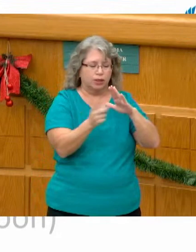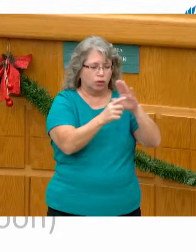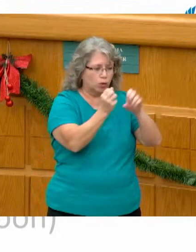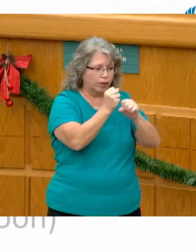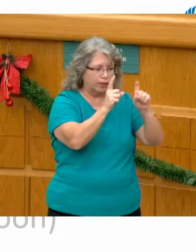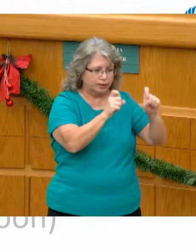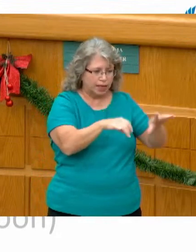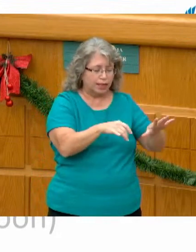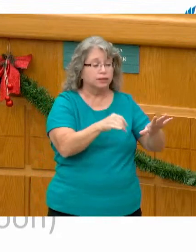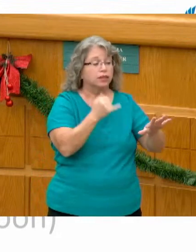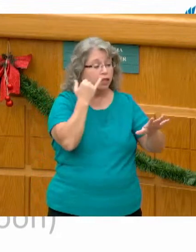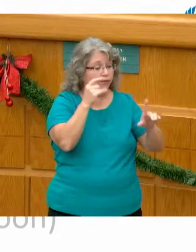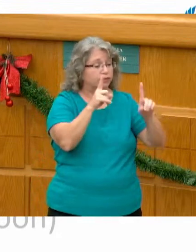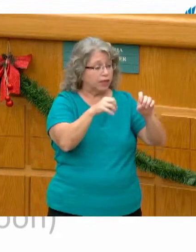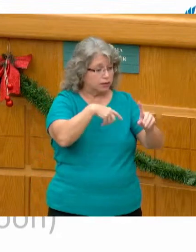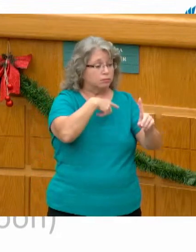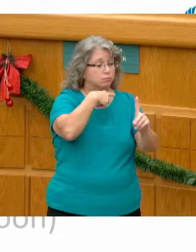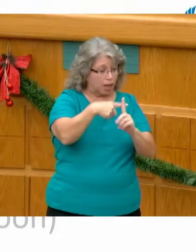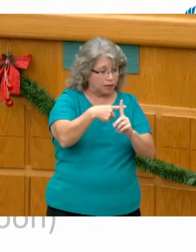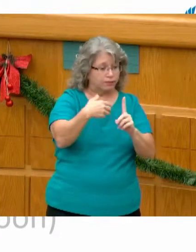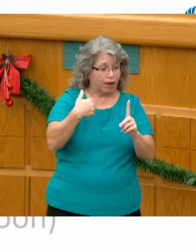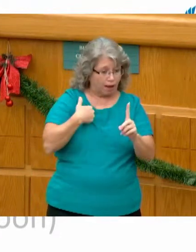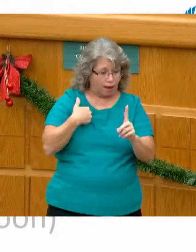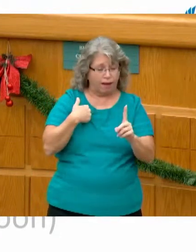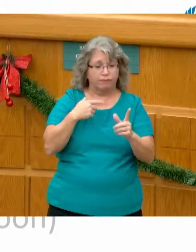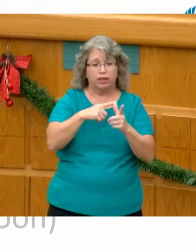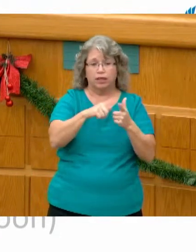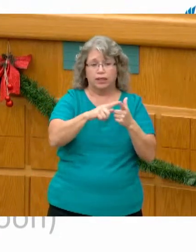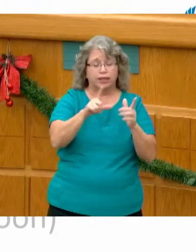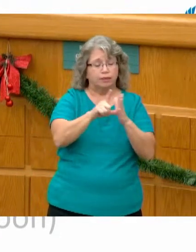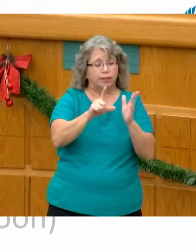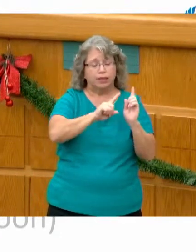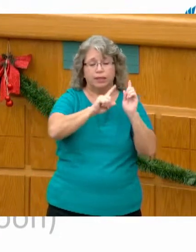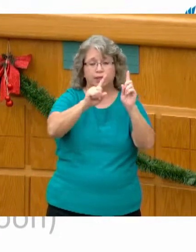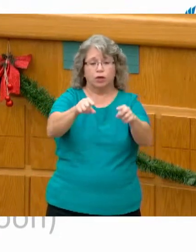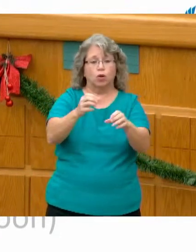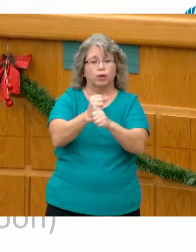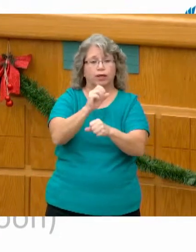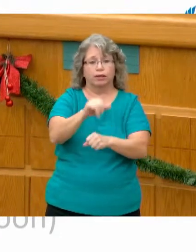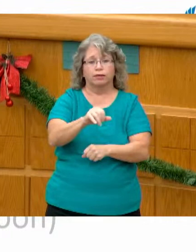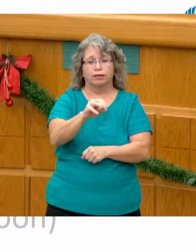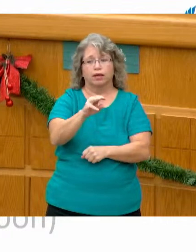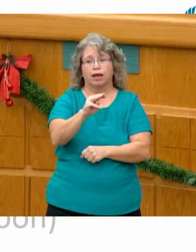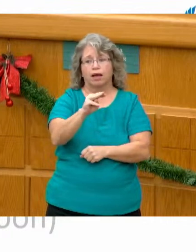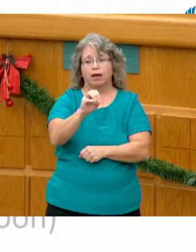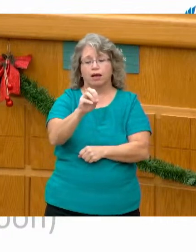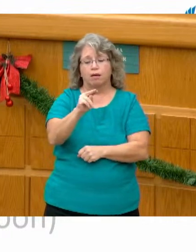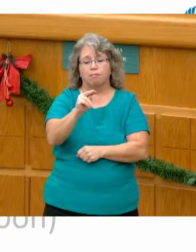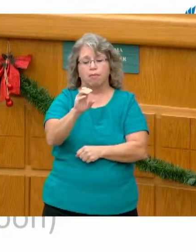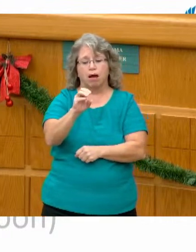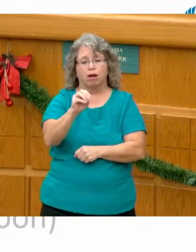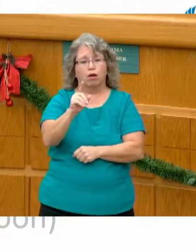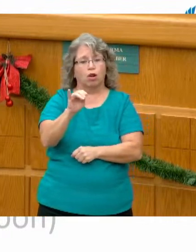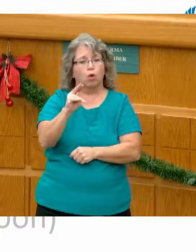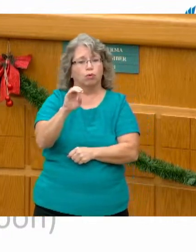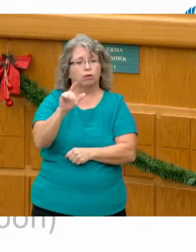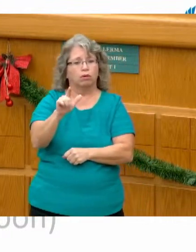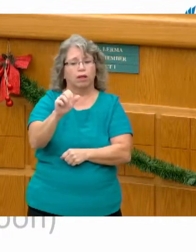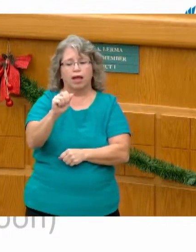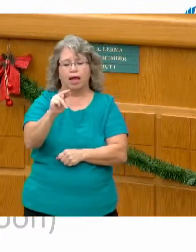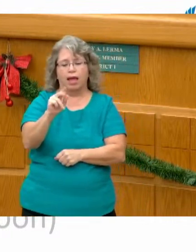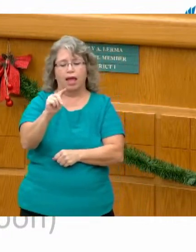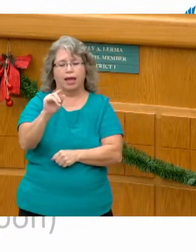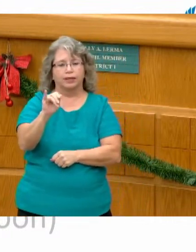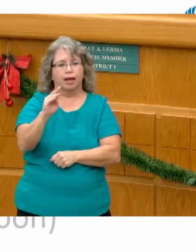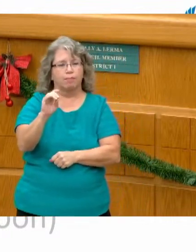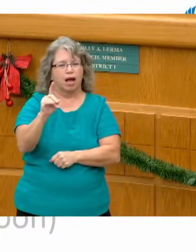monoclonal antibodies. The monoclonal antibodies, in the studies that I've seen so far, are effective at